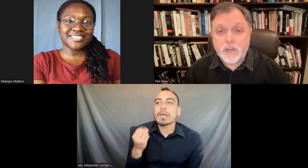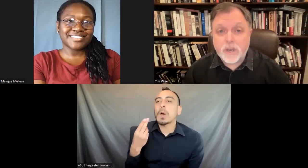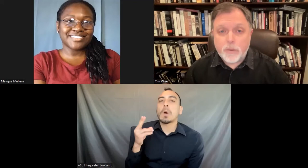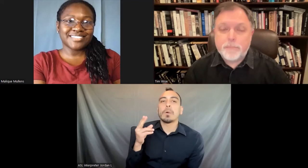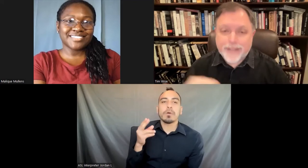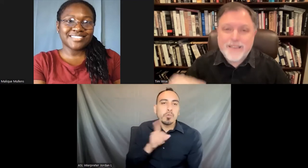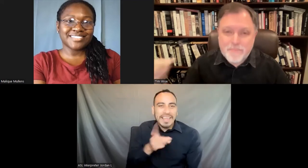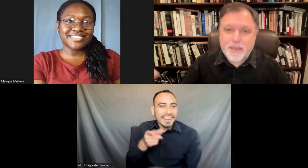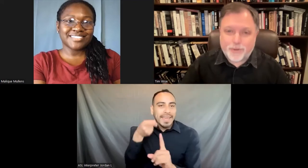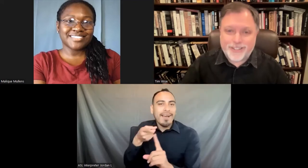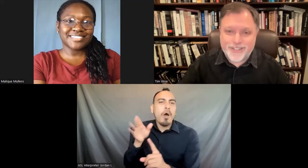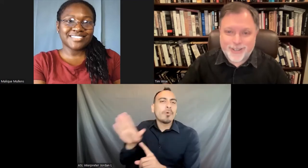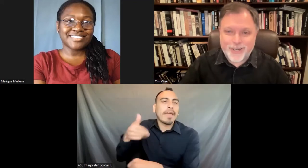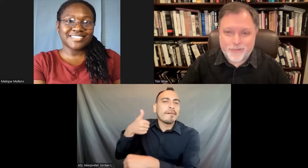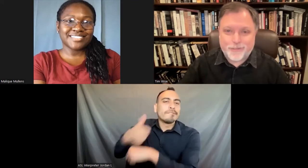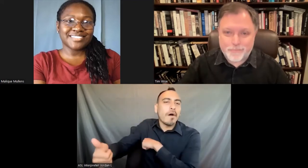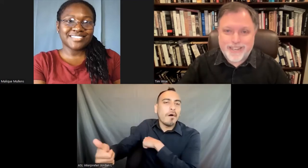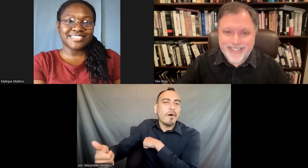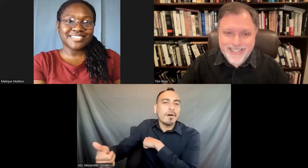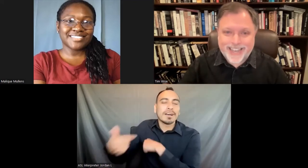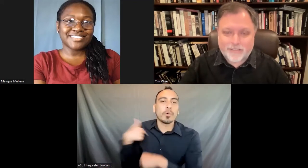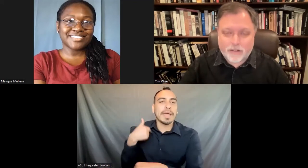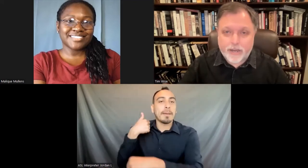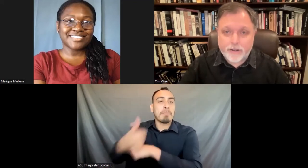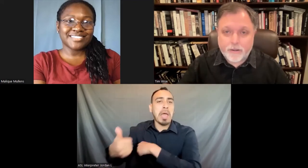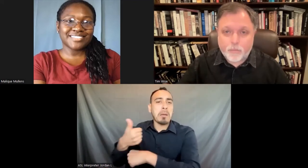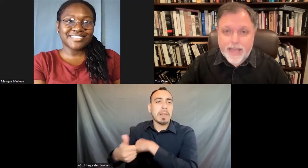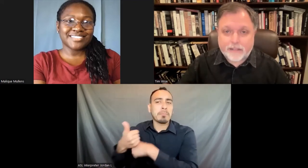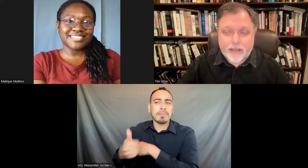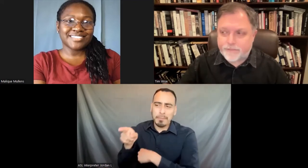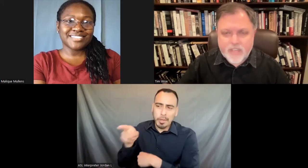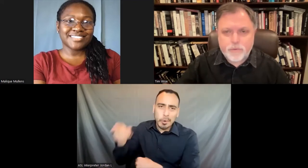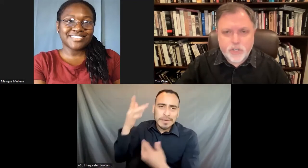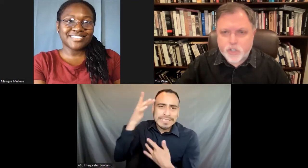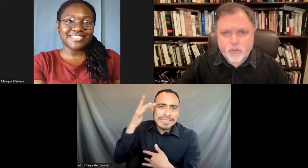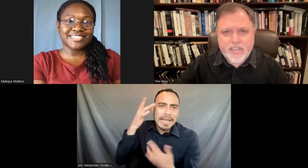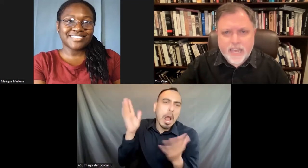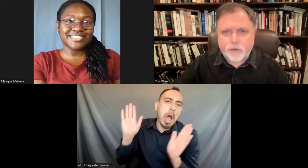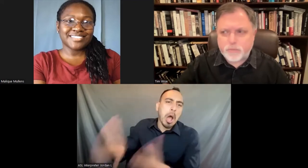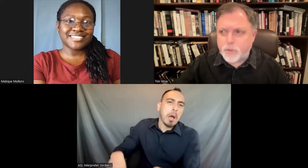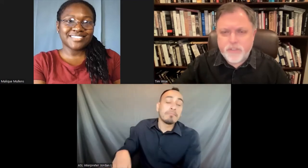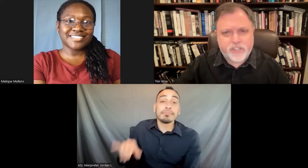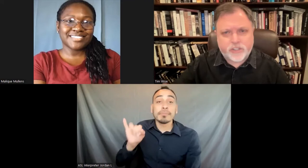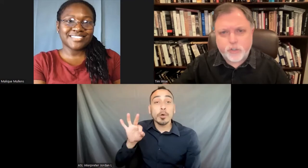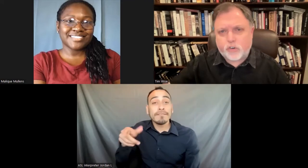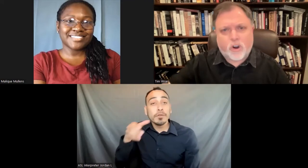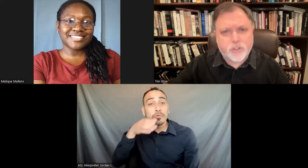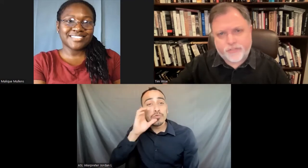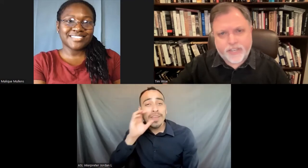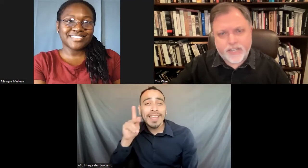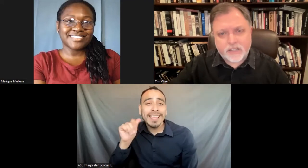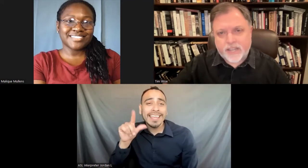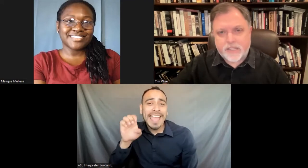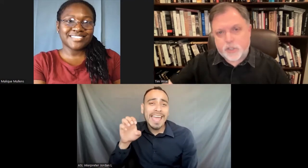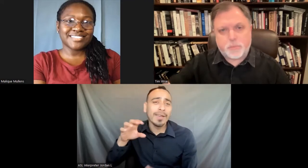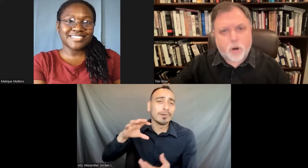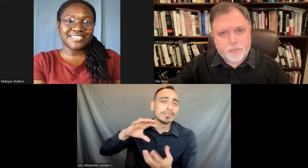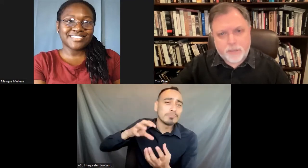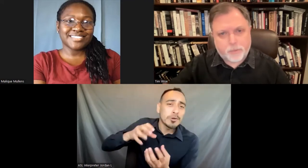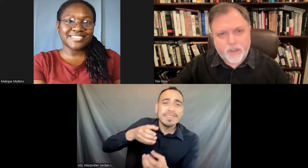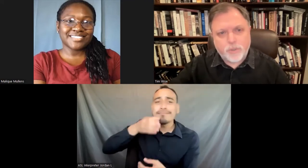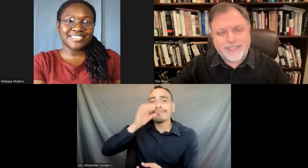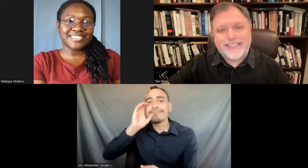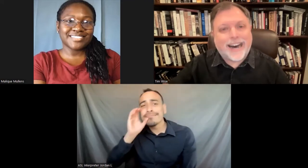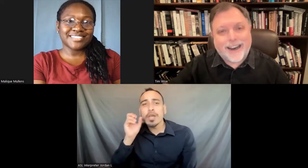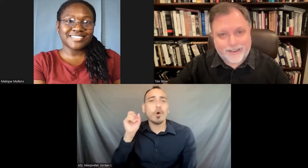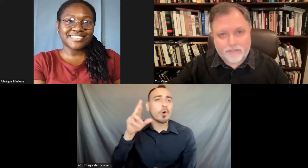fault. We blame people in this country for being sick, right? We act like if they would just drink kale smoothies and do CrossFit like the smart